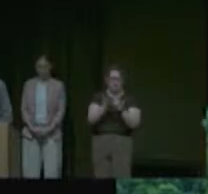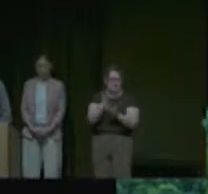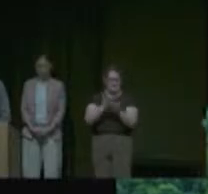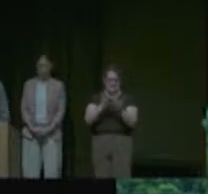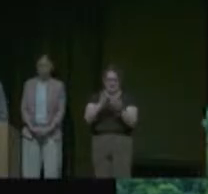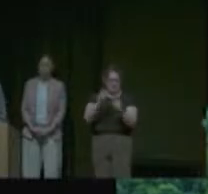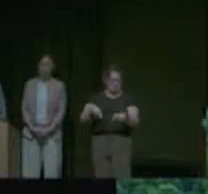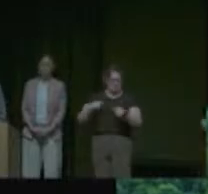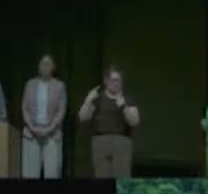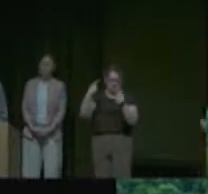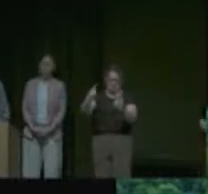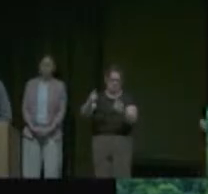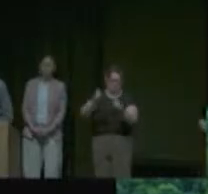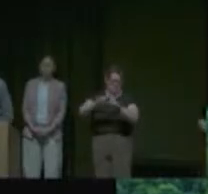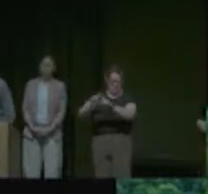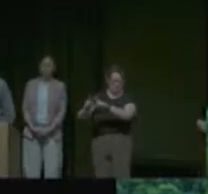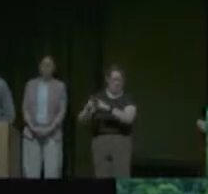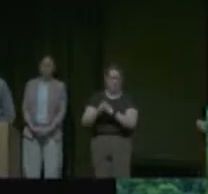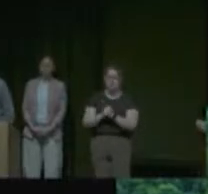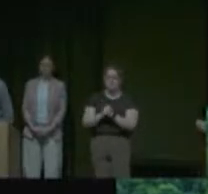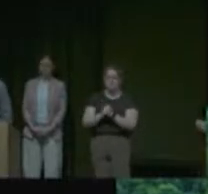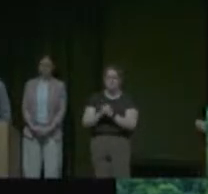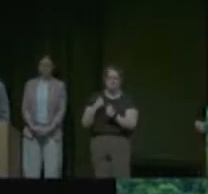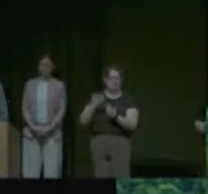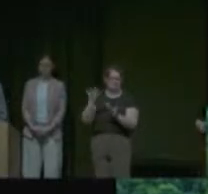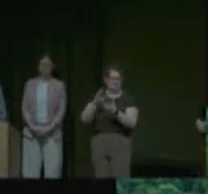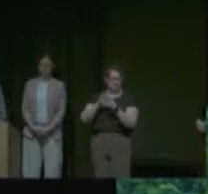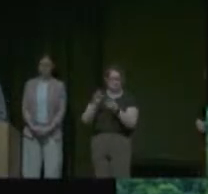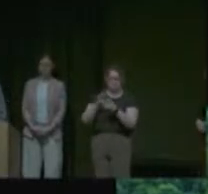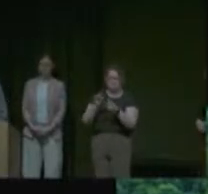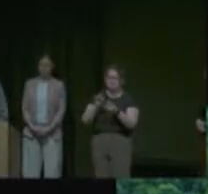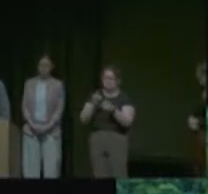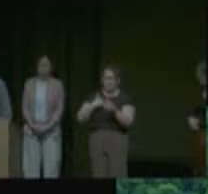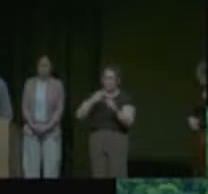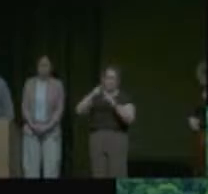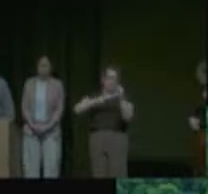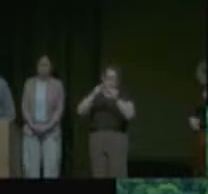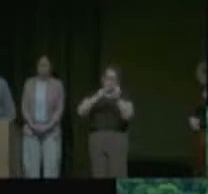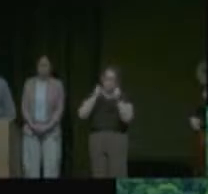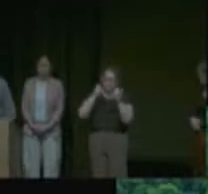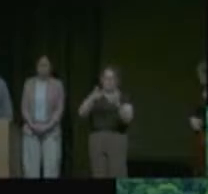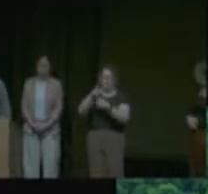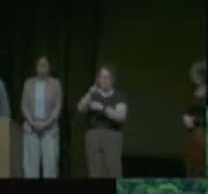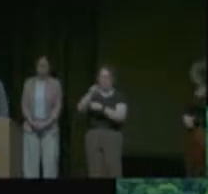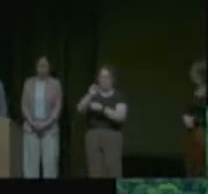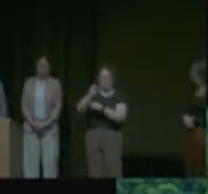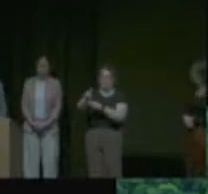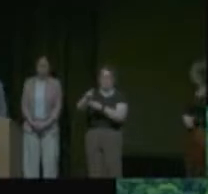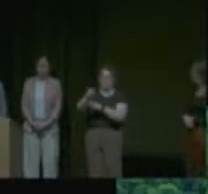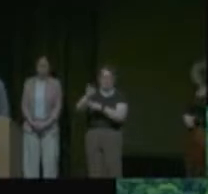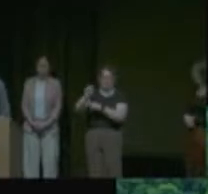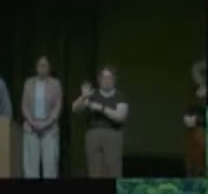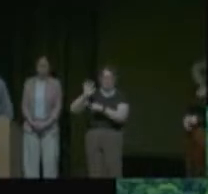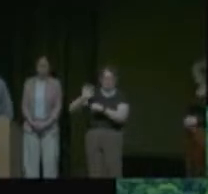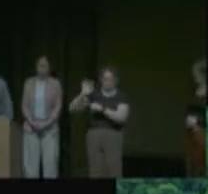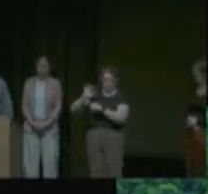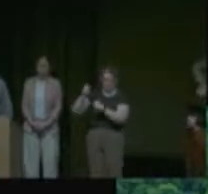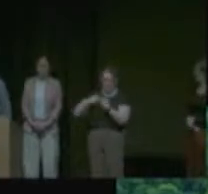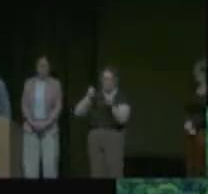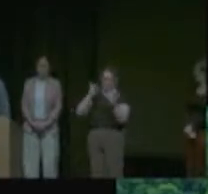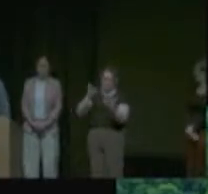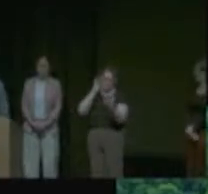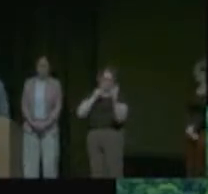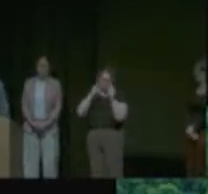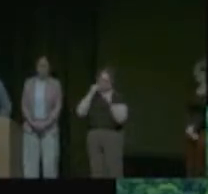forever. Like I stated, we've built a lot of landfills back in our day, so we have a lot of experience